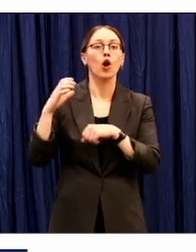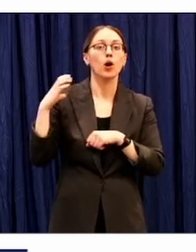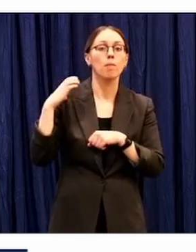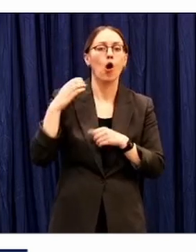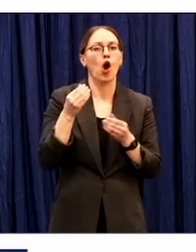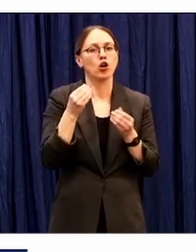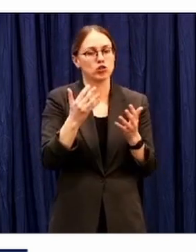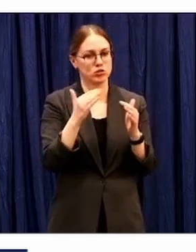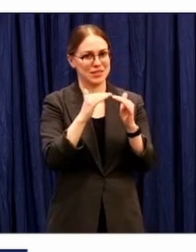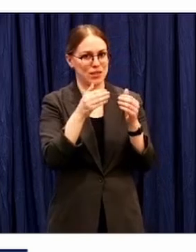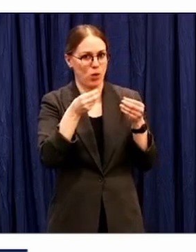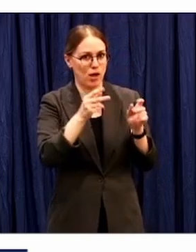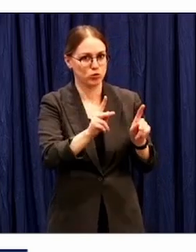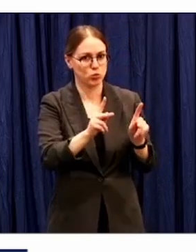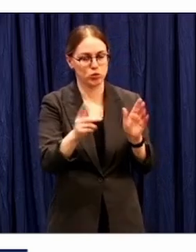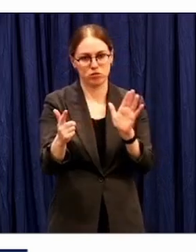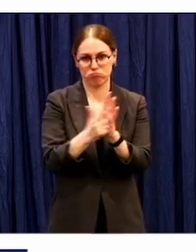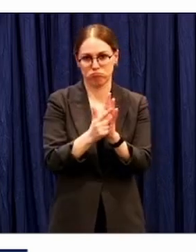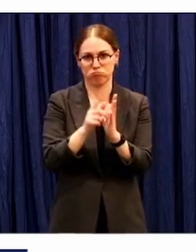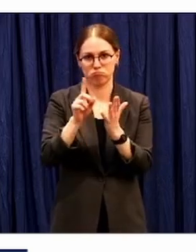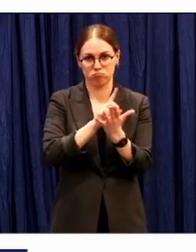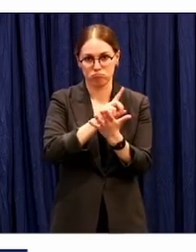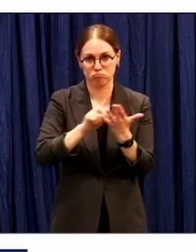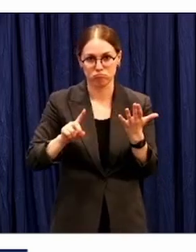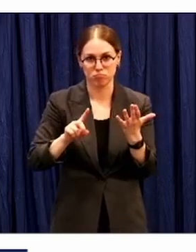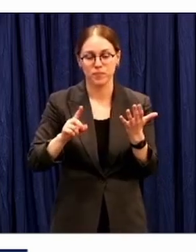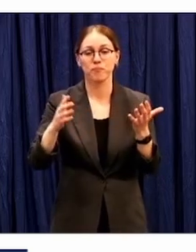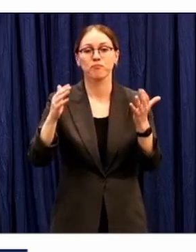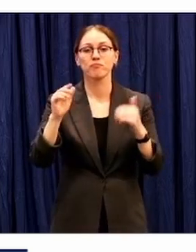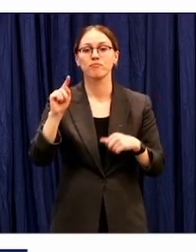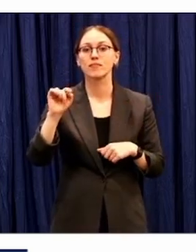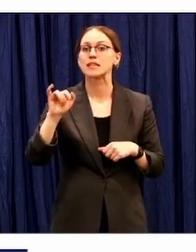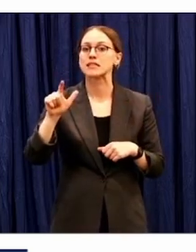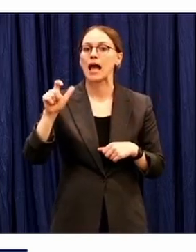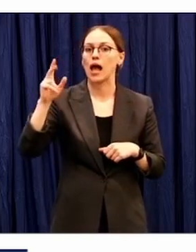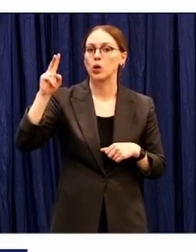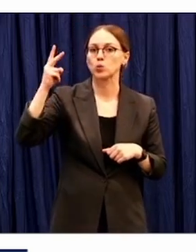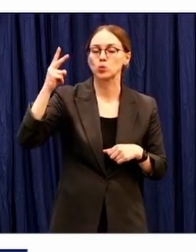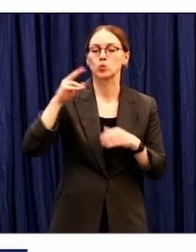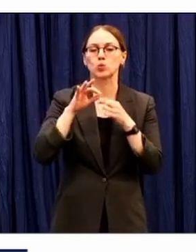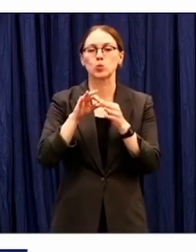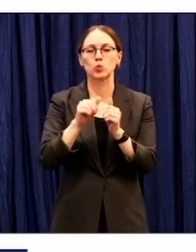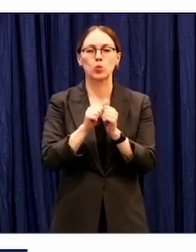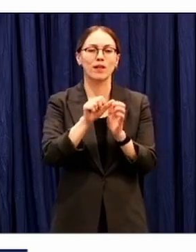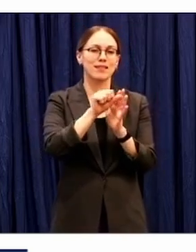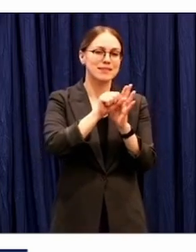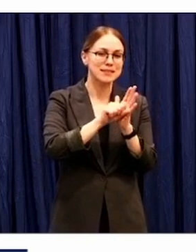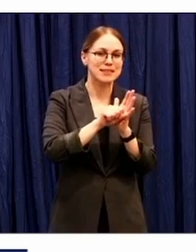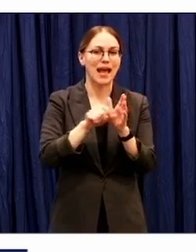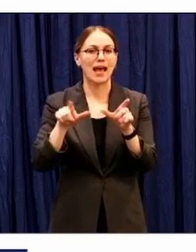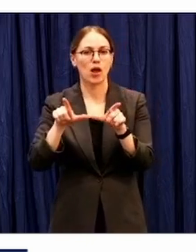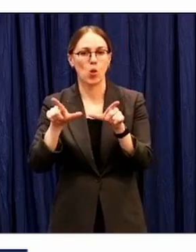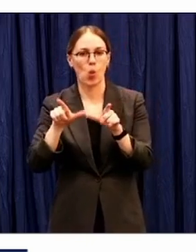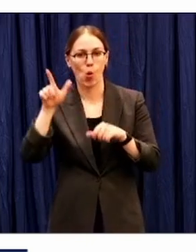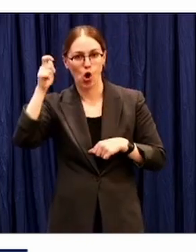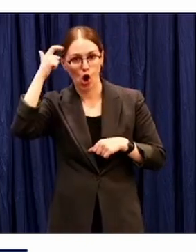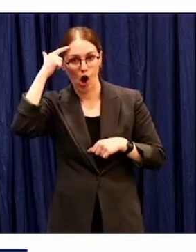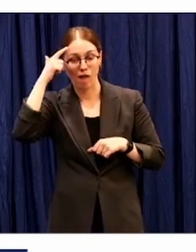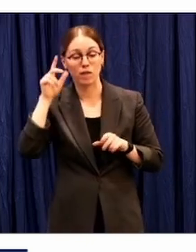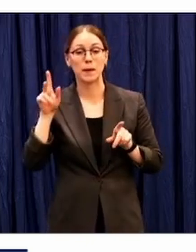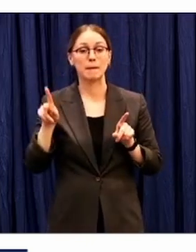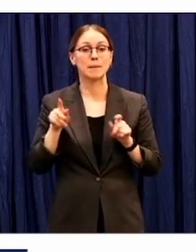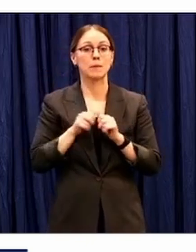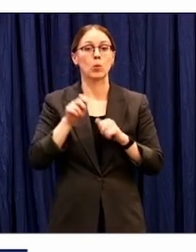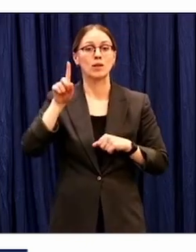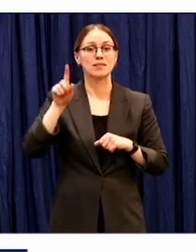opportunity and prohibits discrimination. Title II relates to activities of state and local government. Individuals with disabilities must be